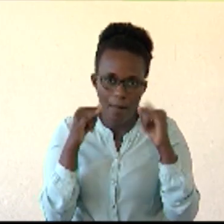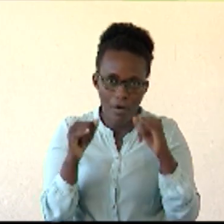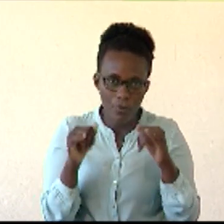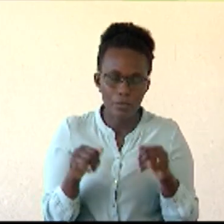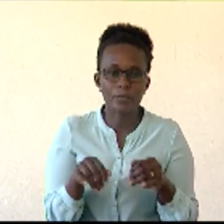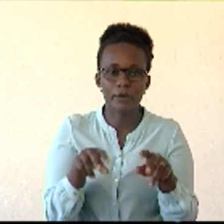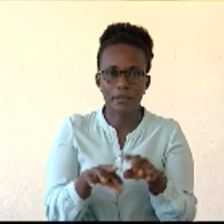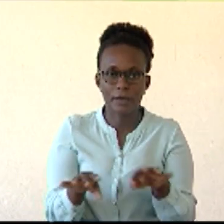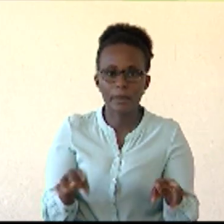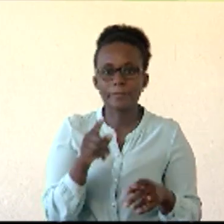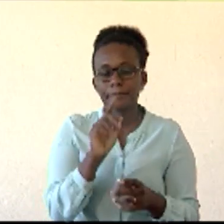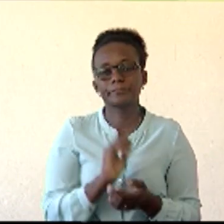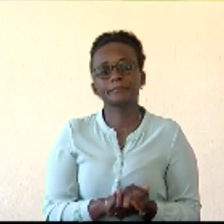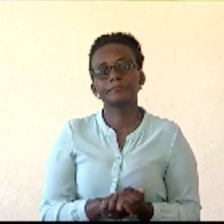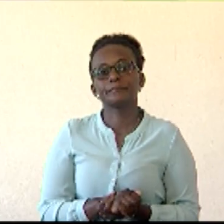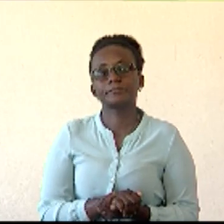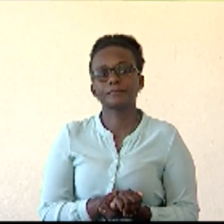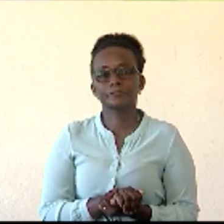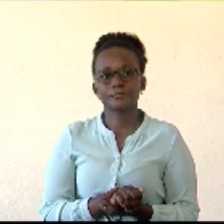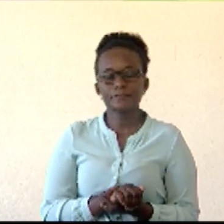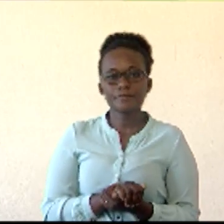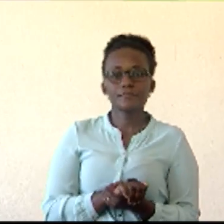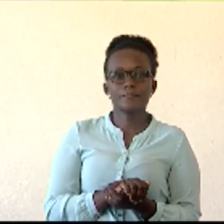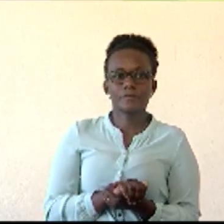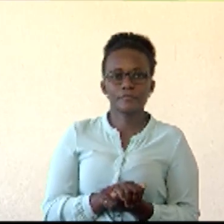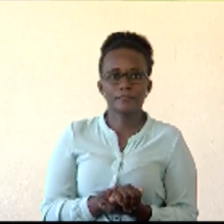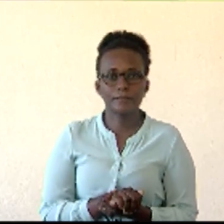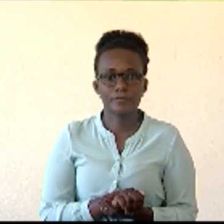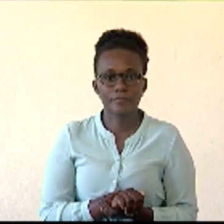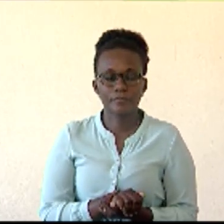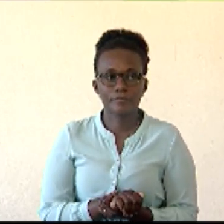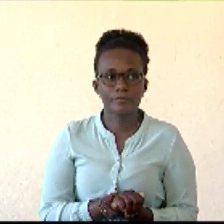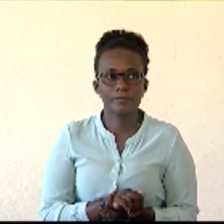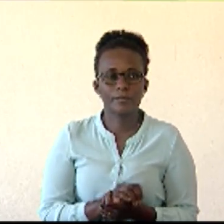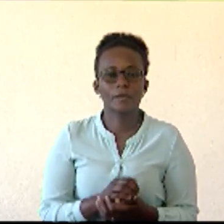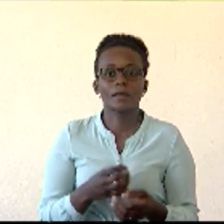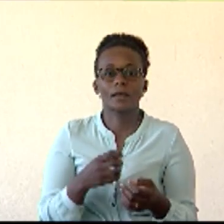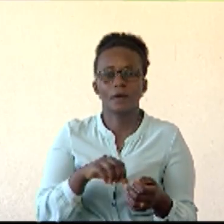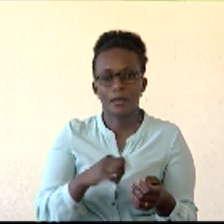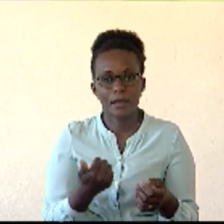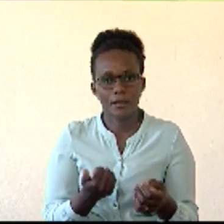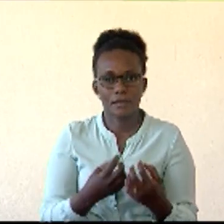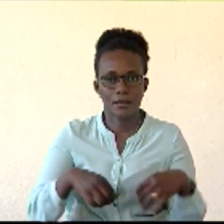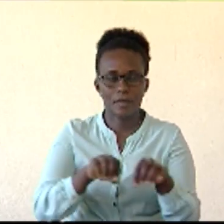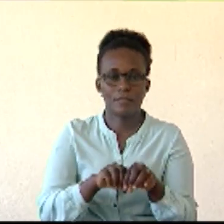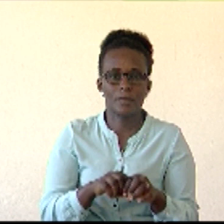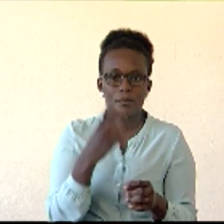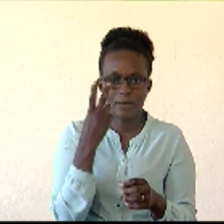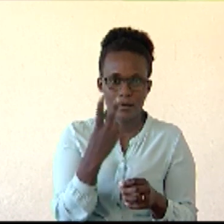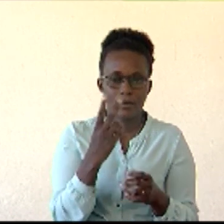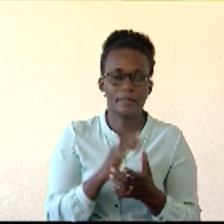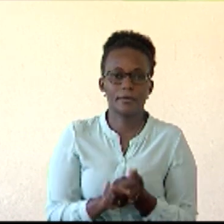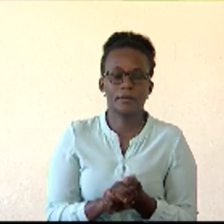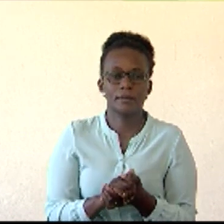need. Just a few seconds, copy it, and then it has been there. I hope you have already copied